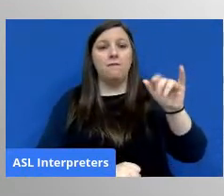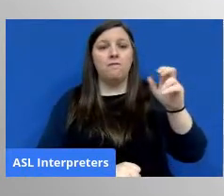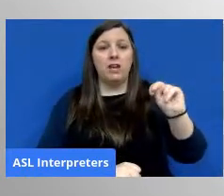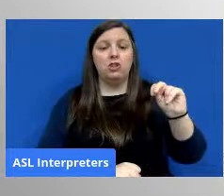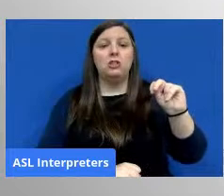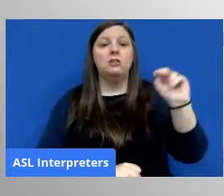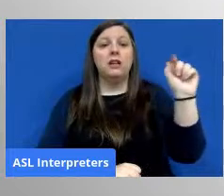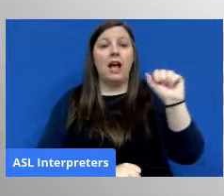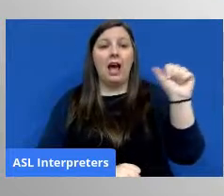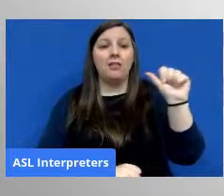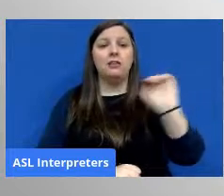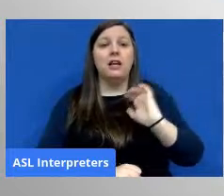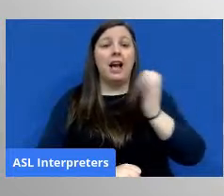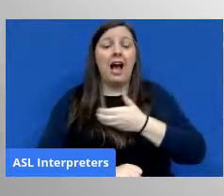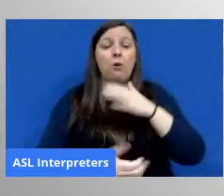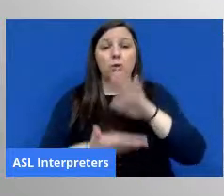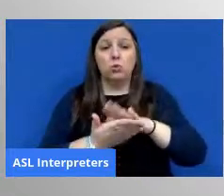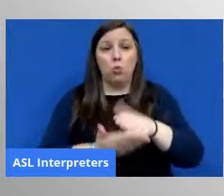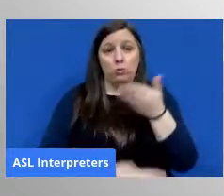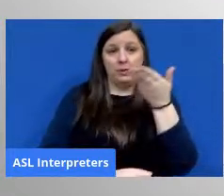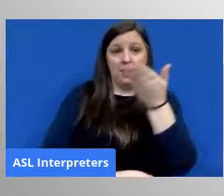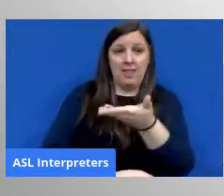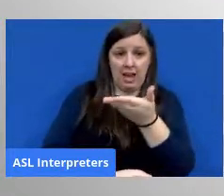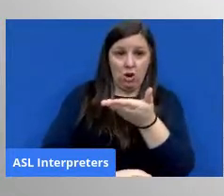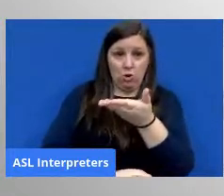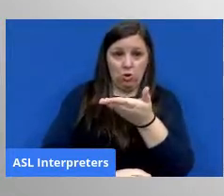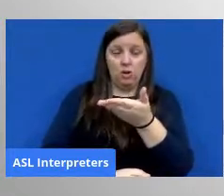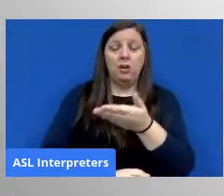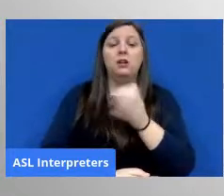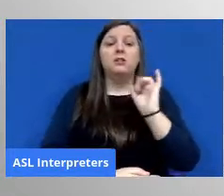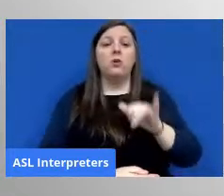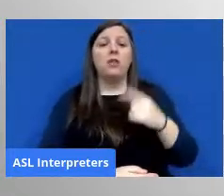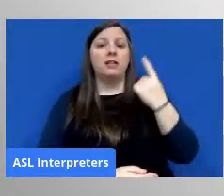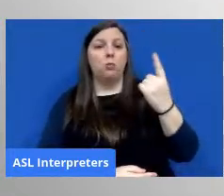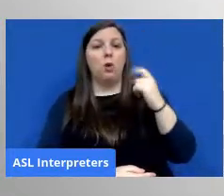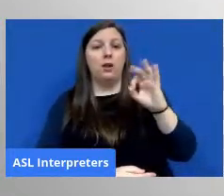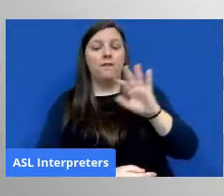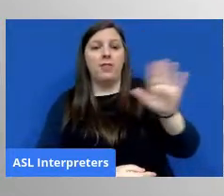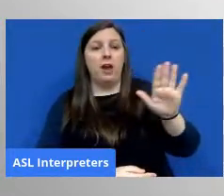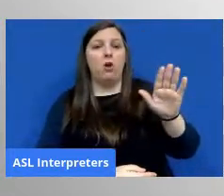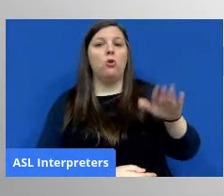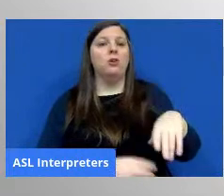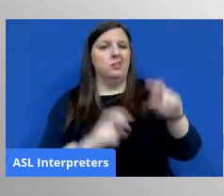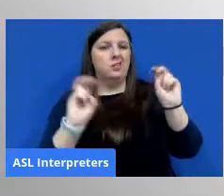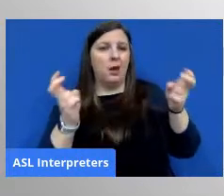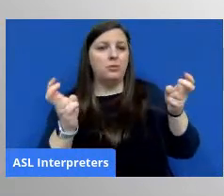our school is there, our school system is there. So this is one of their subjects. And so